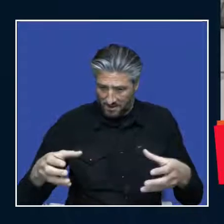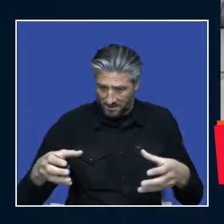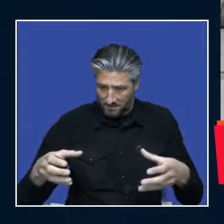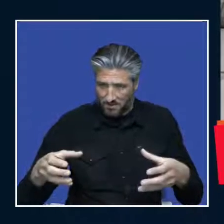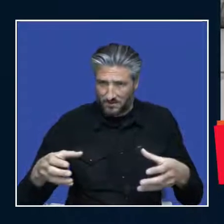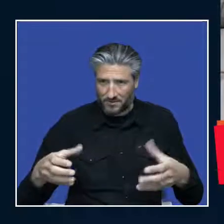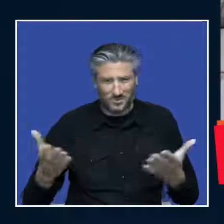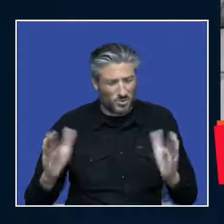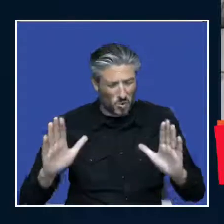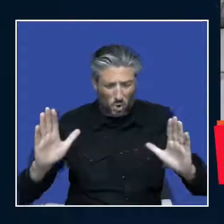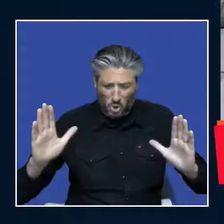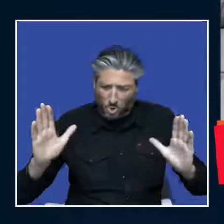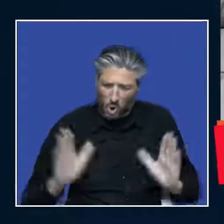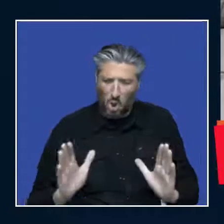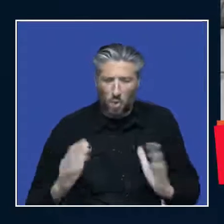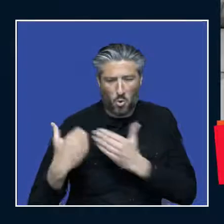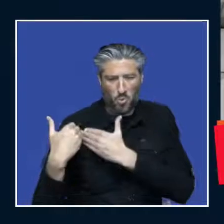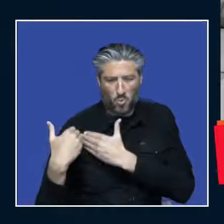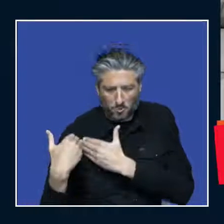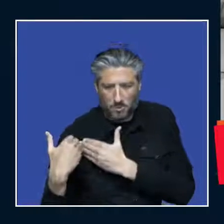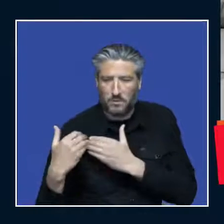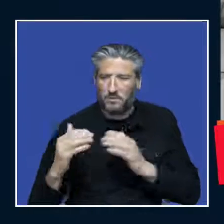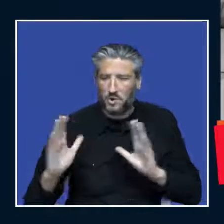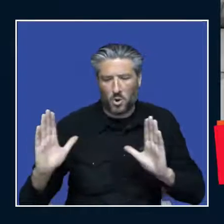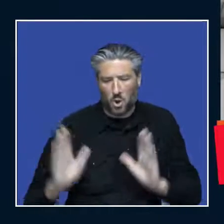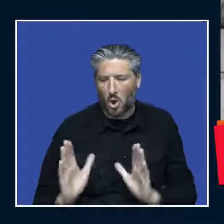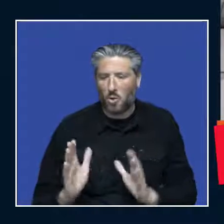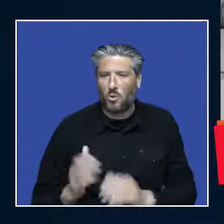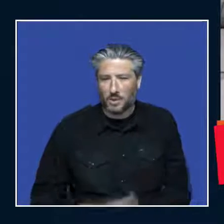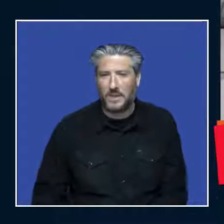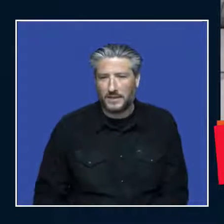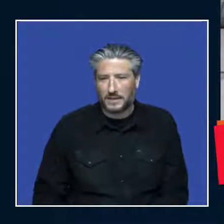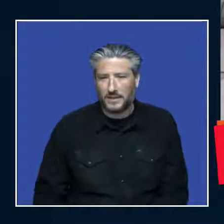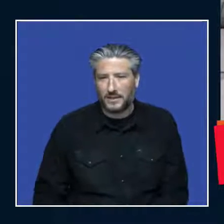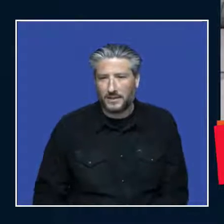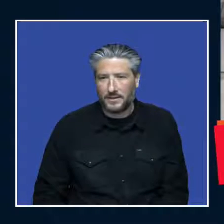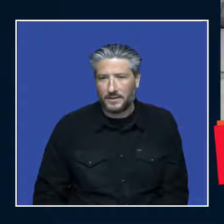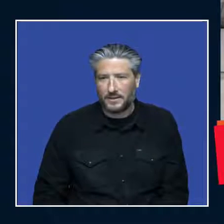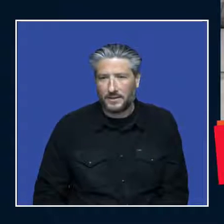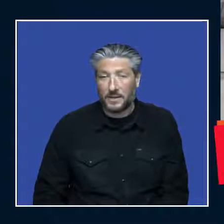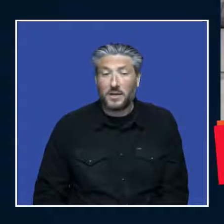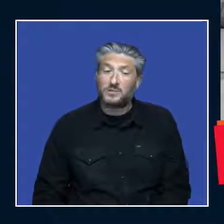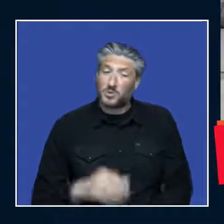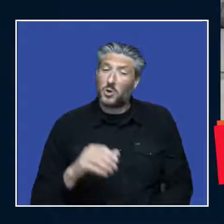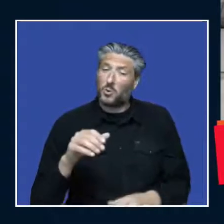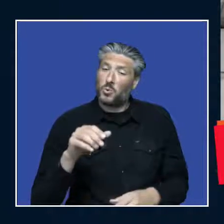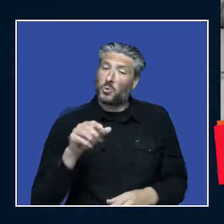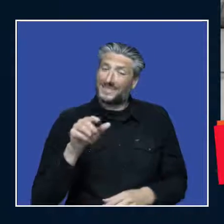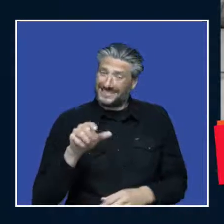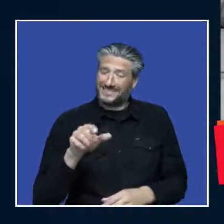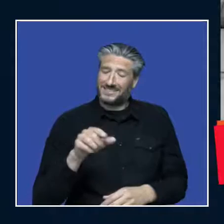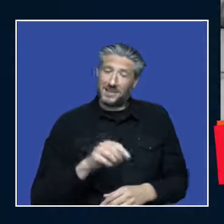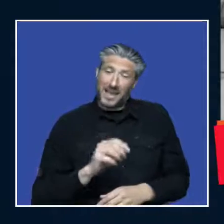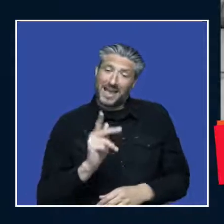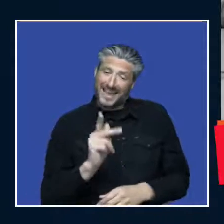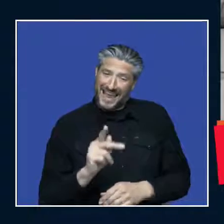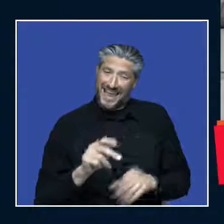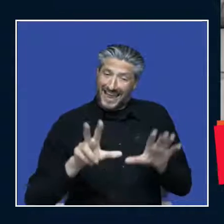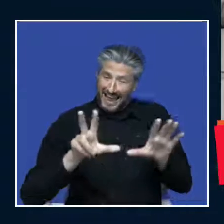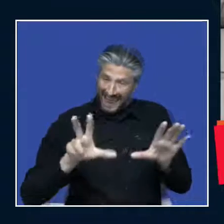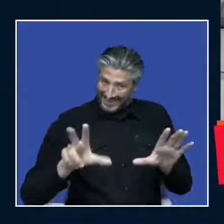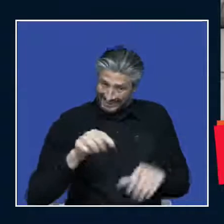as well. So it's changing something for Kubernetes, but not really for the developers. We're